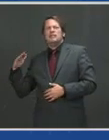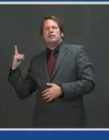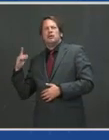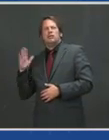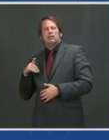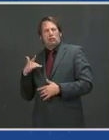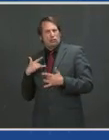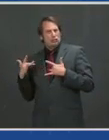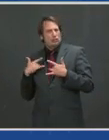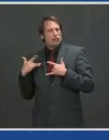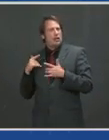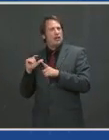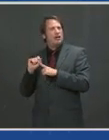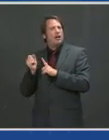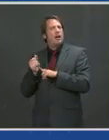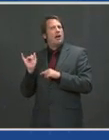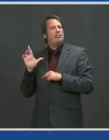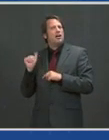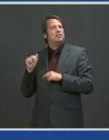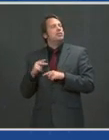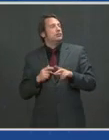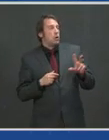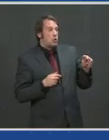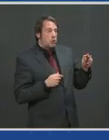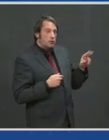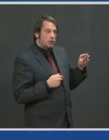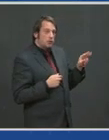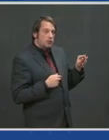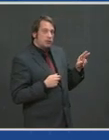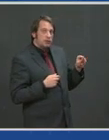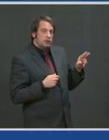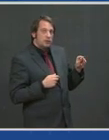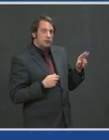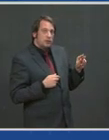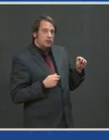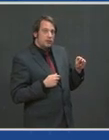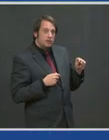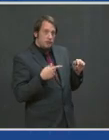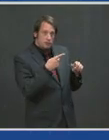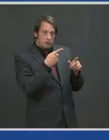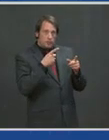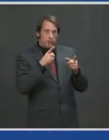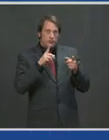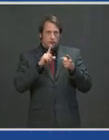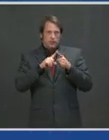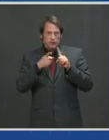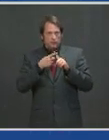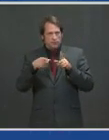I asked Cole to tell him that he has a friend in America. Stay strong.